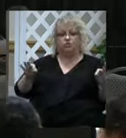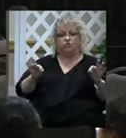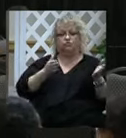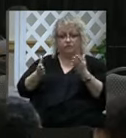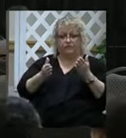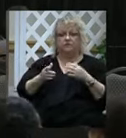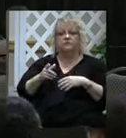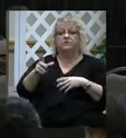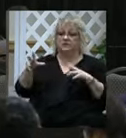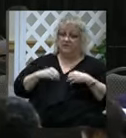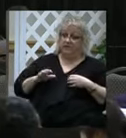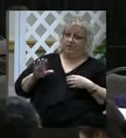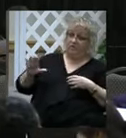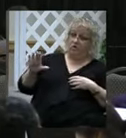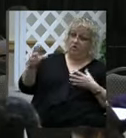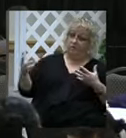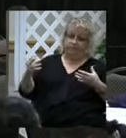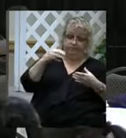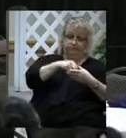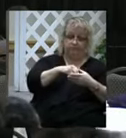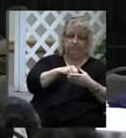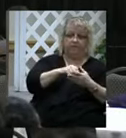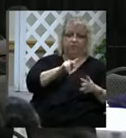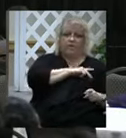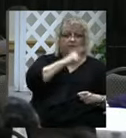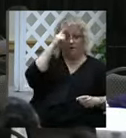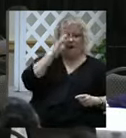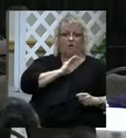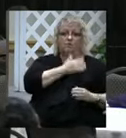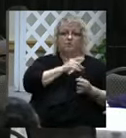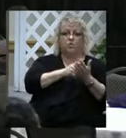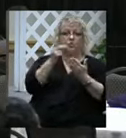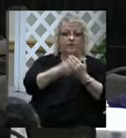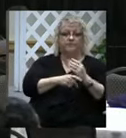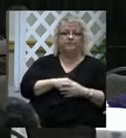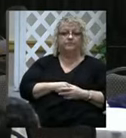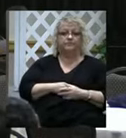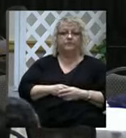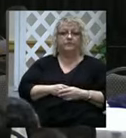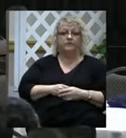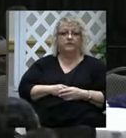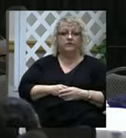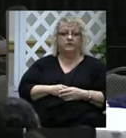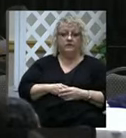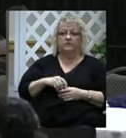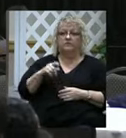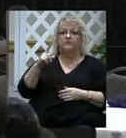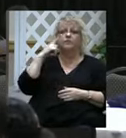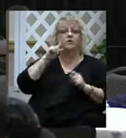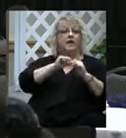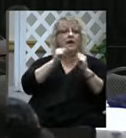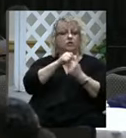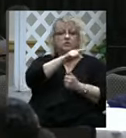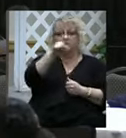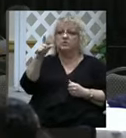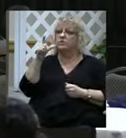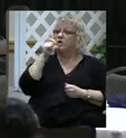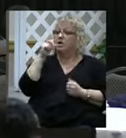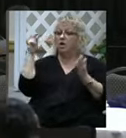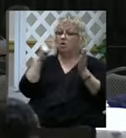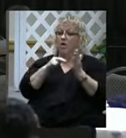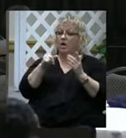whether we can accept some of that to qualify them for our program. So I guess I would just note that for agencies, that perhaps you can look